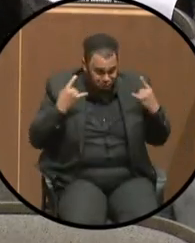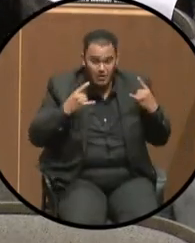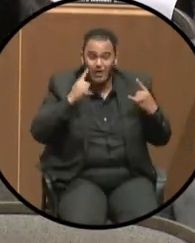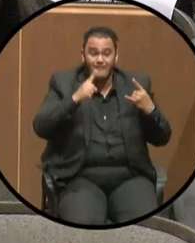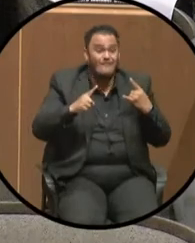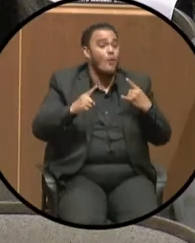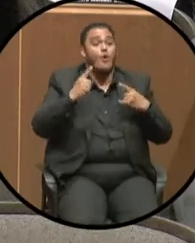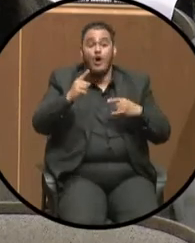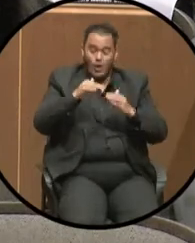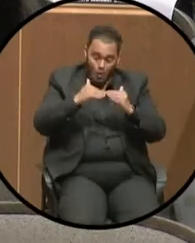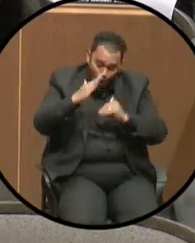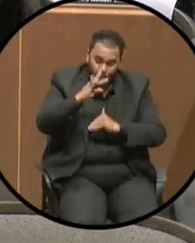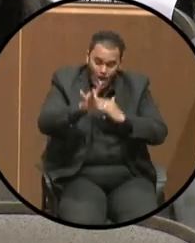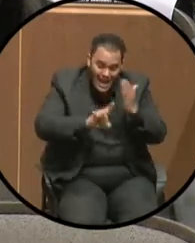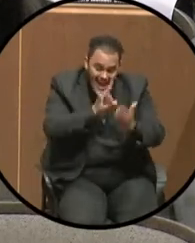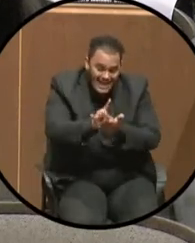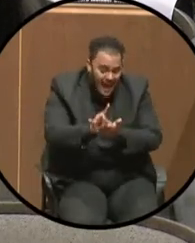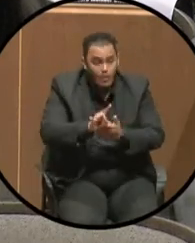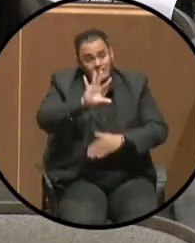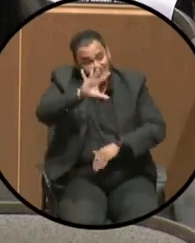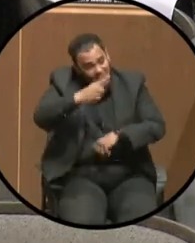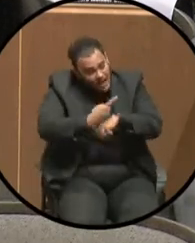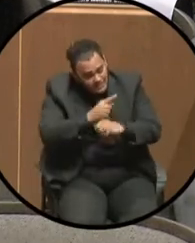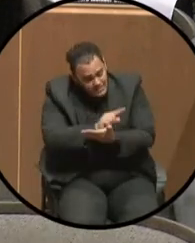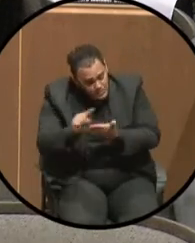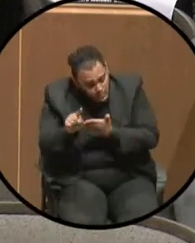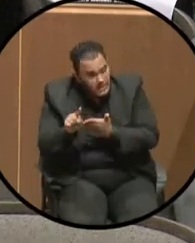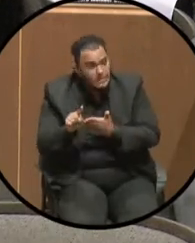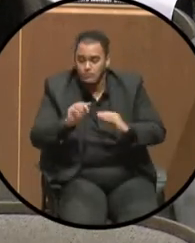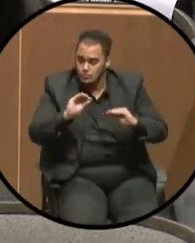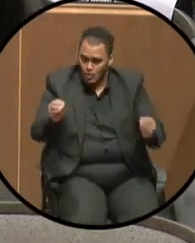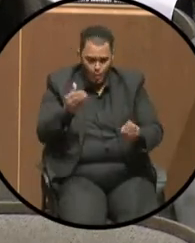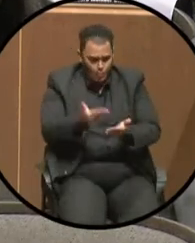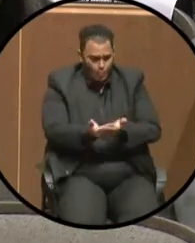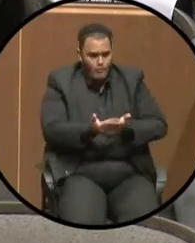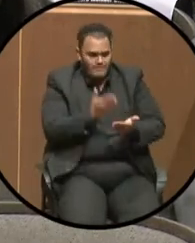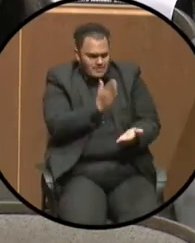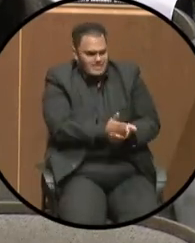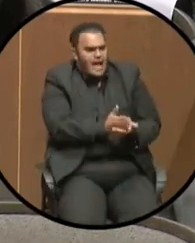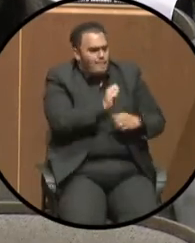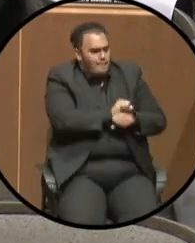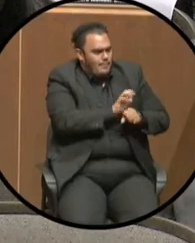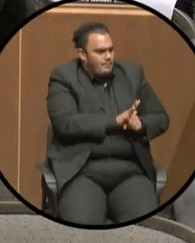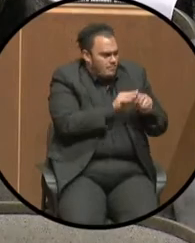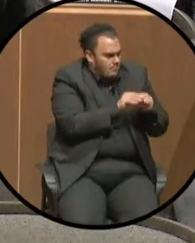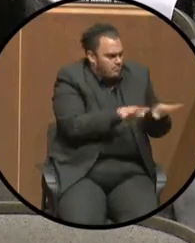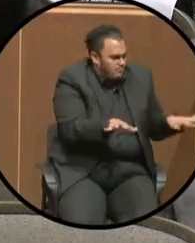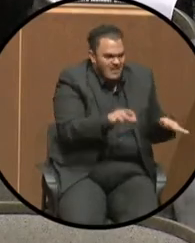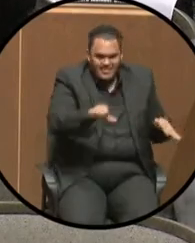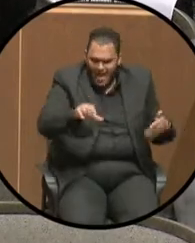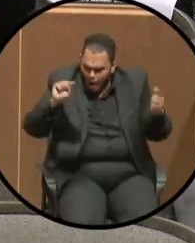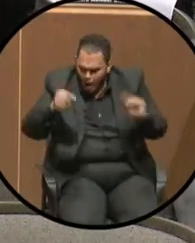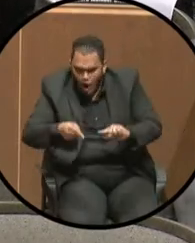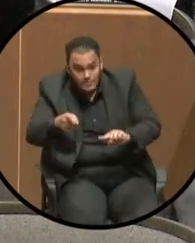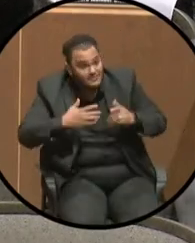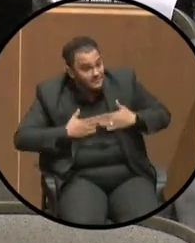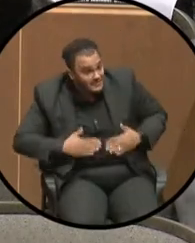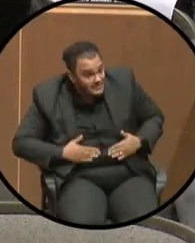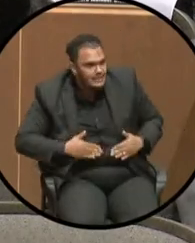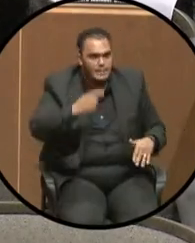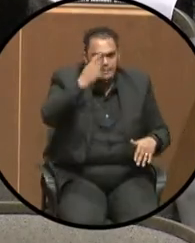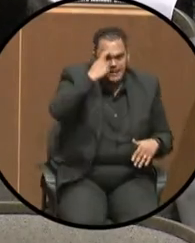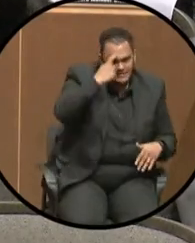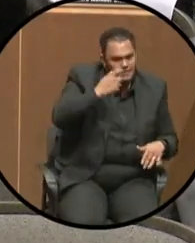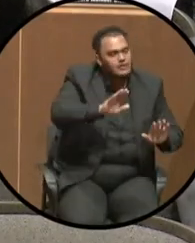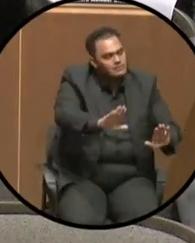over 8 hours with no proof that they stop viral spread and harm them mentally and physically is not okay. I promise you,